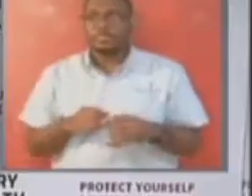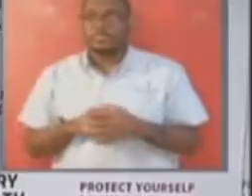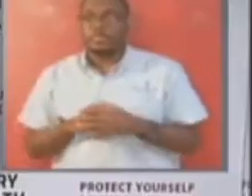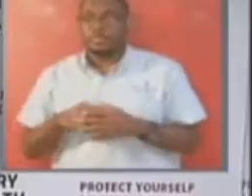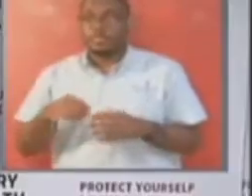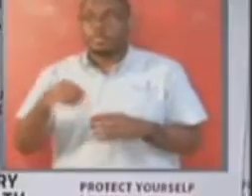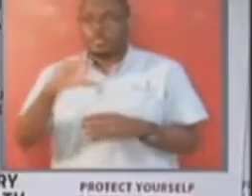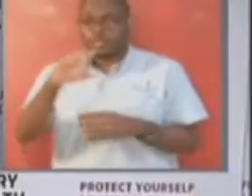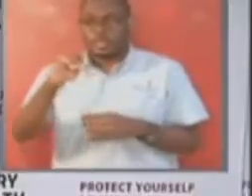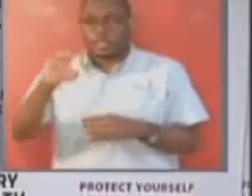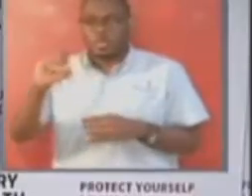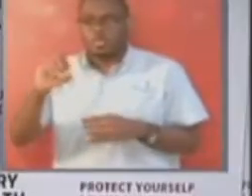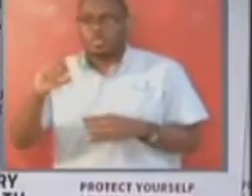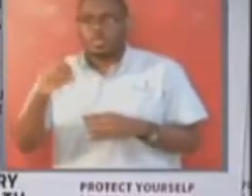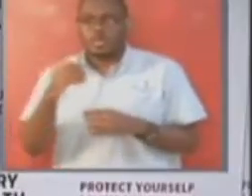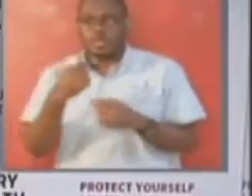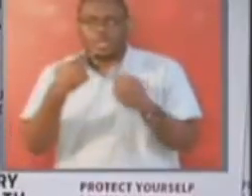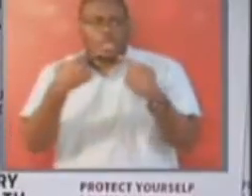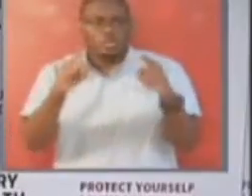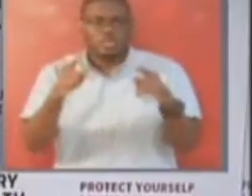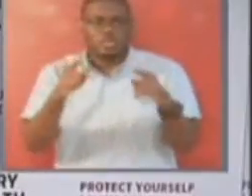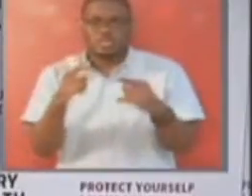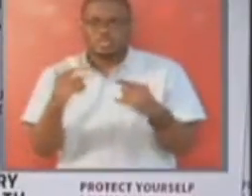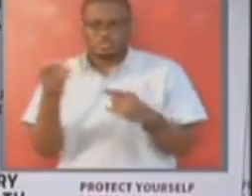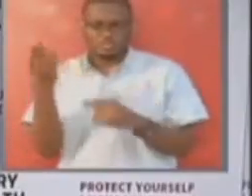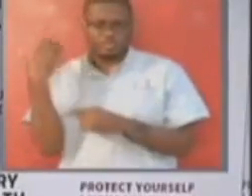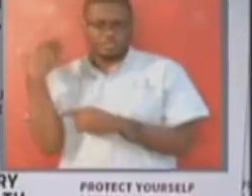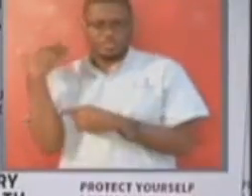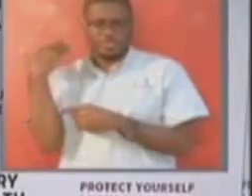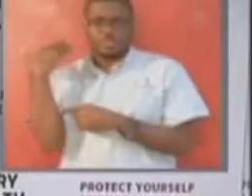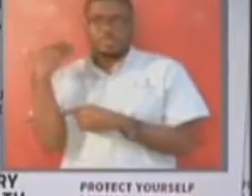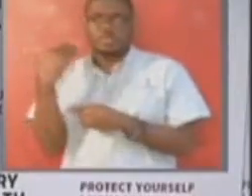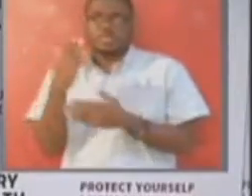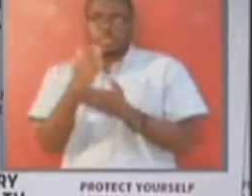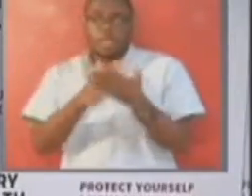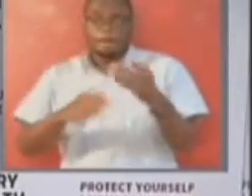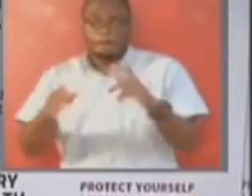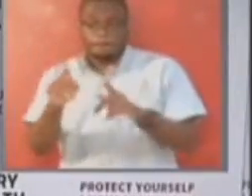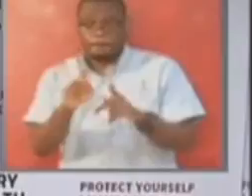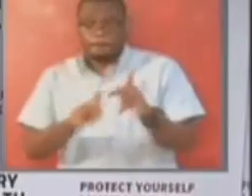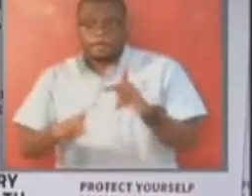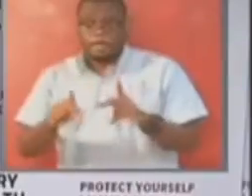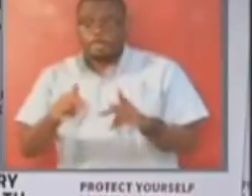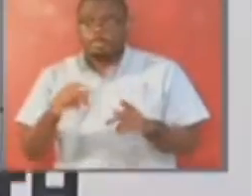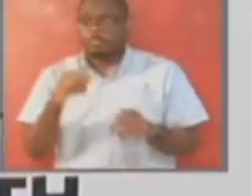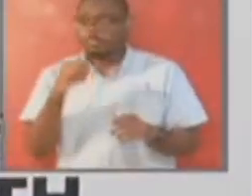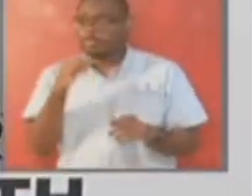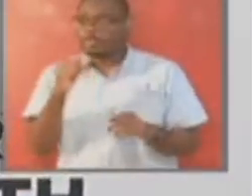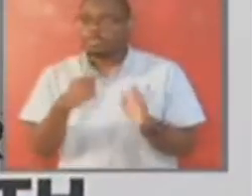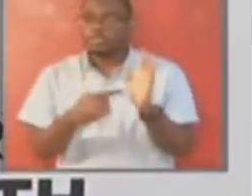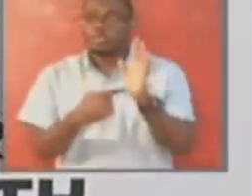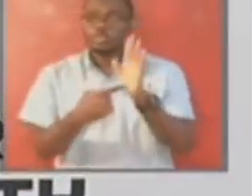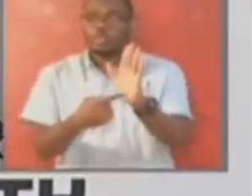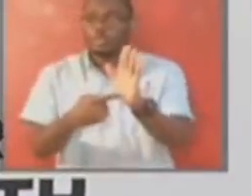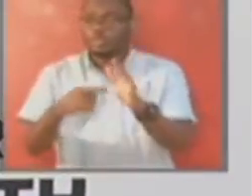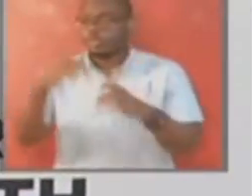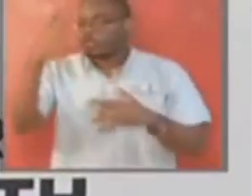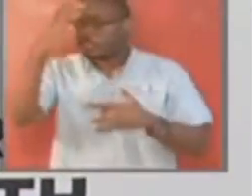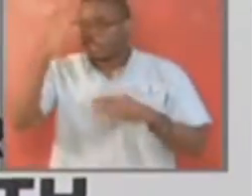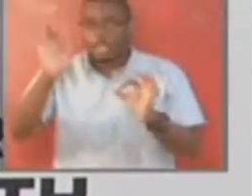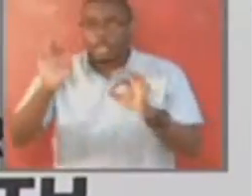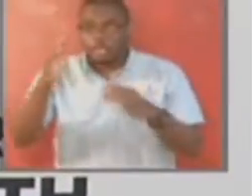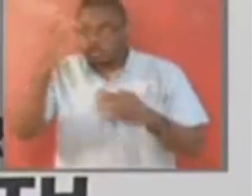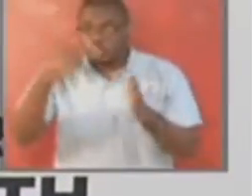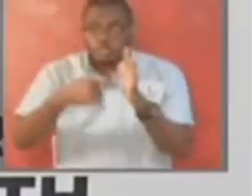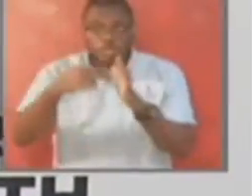ago that persons who are asymptomatic, although positive, do not really contribute greatly to the